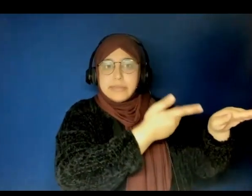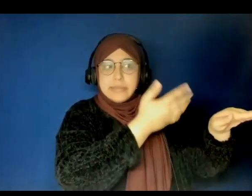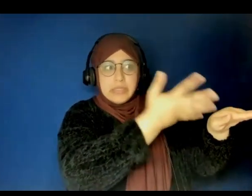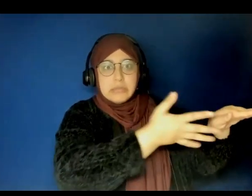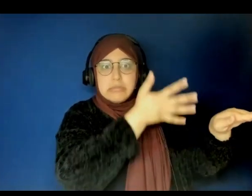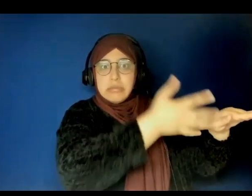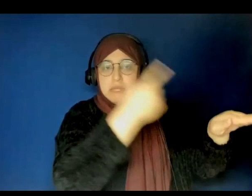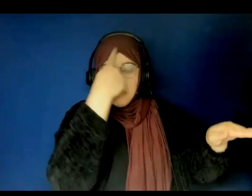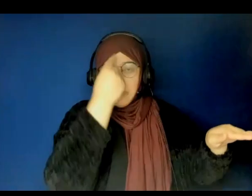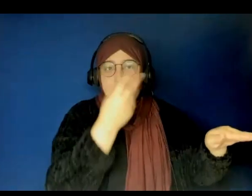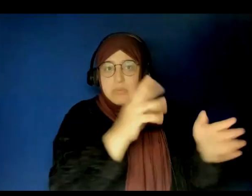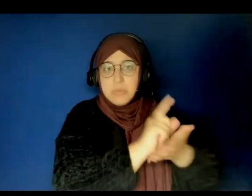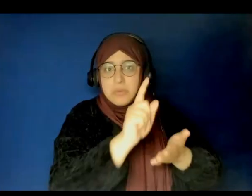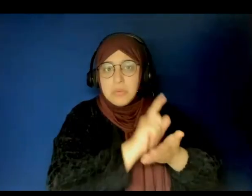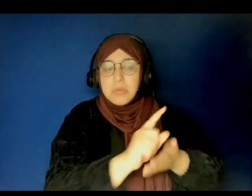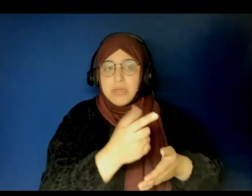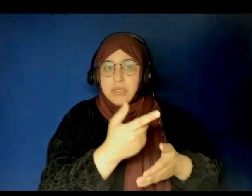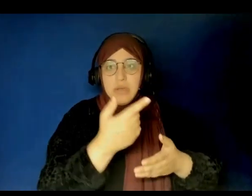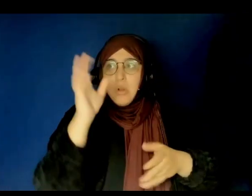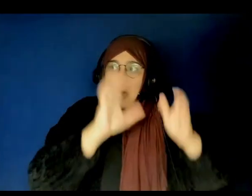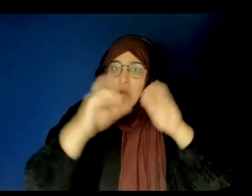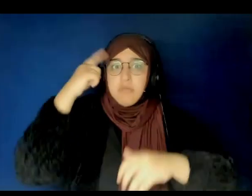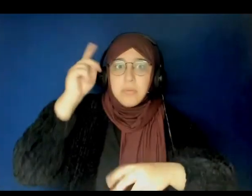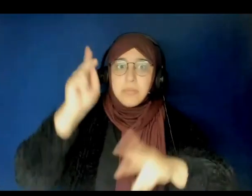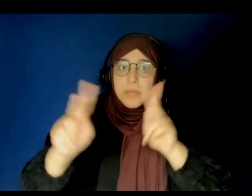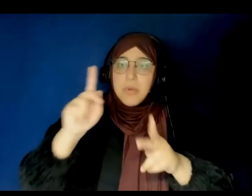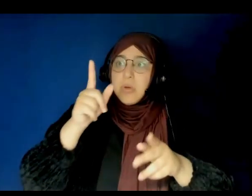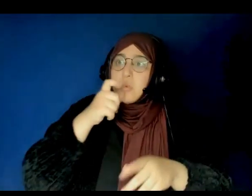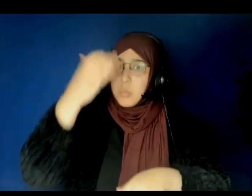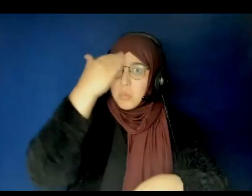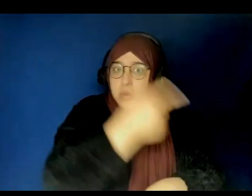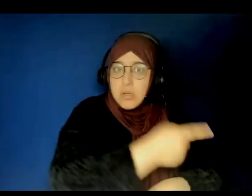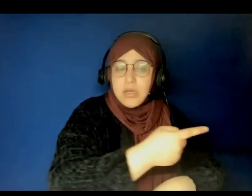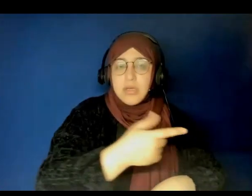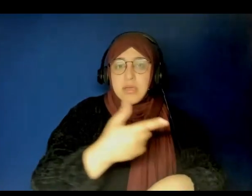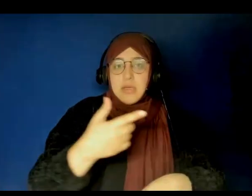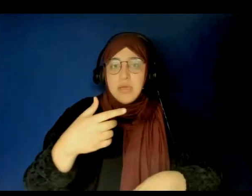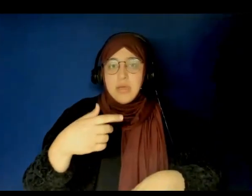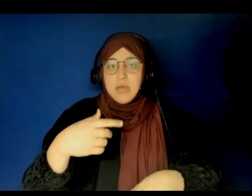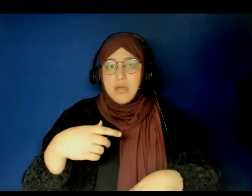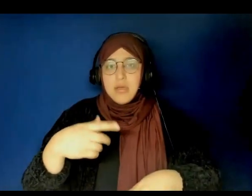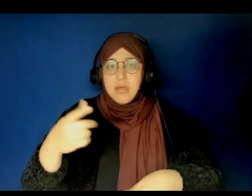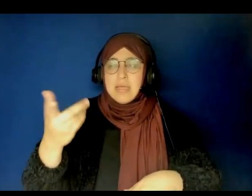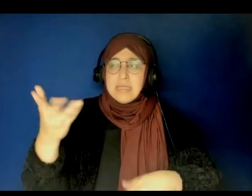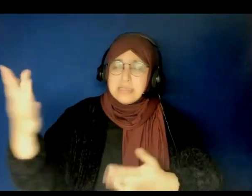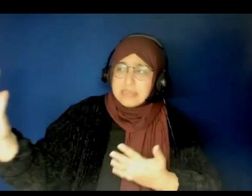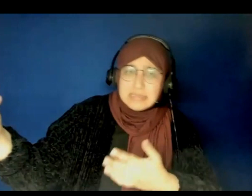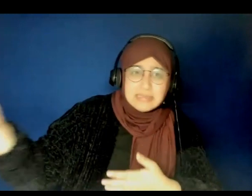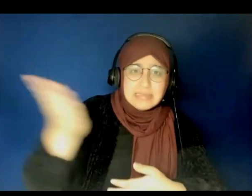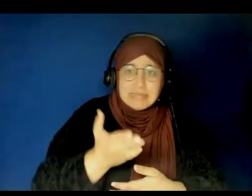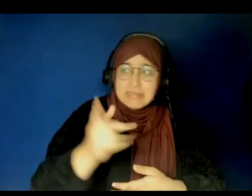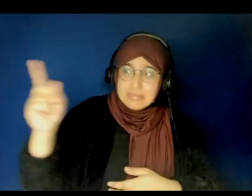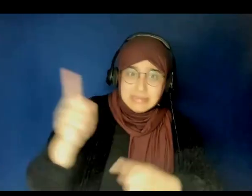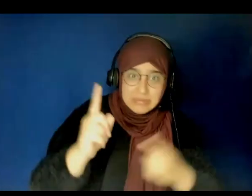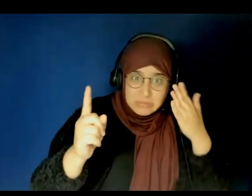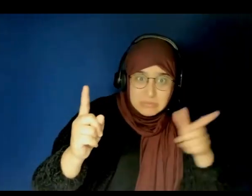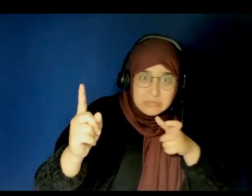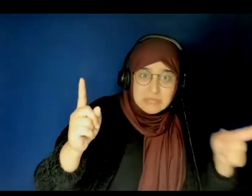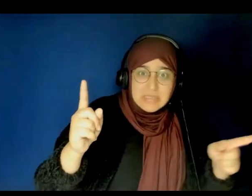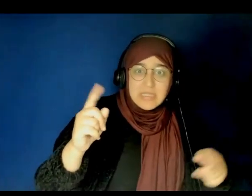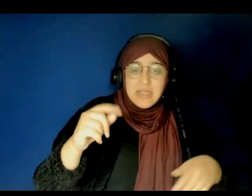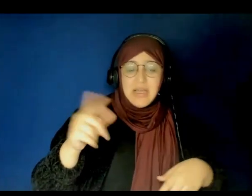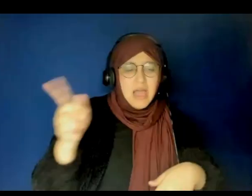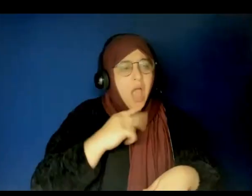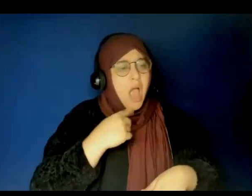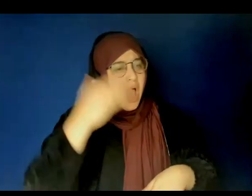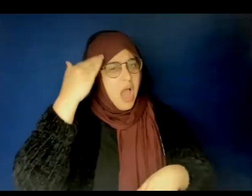And they literally were bringing in people going, where does this guy look like where he's from? And they brought in somebody and this guy, I think I know somebody who